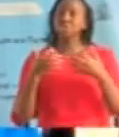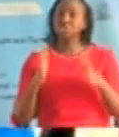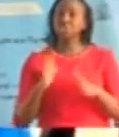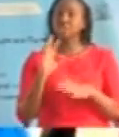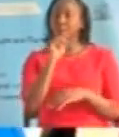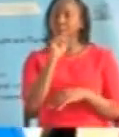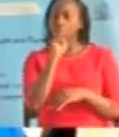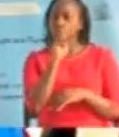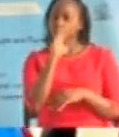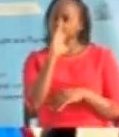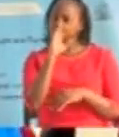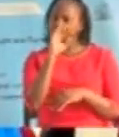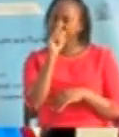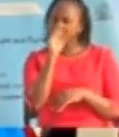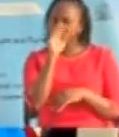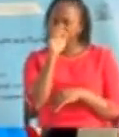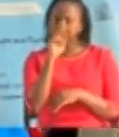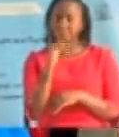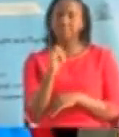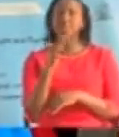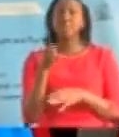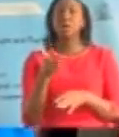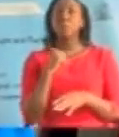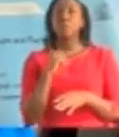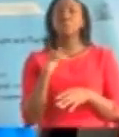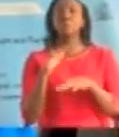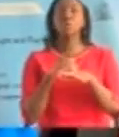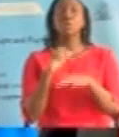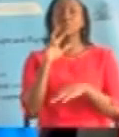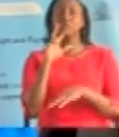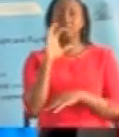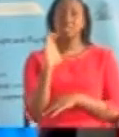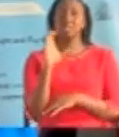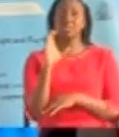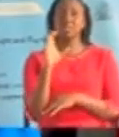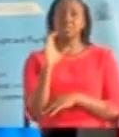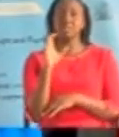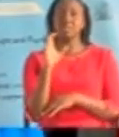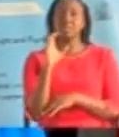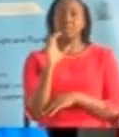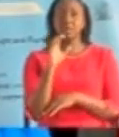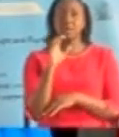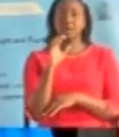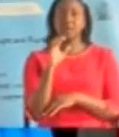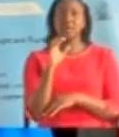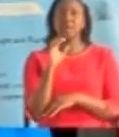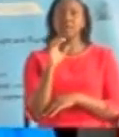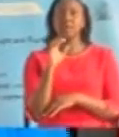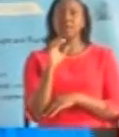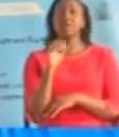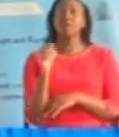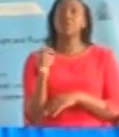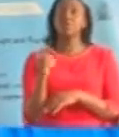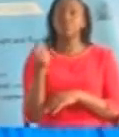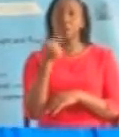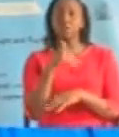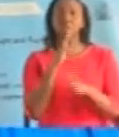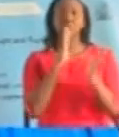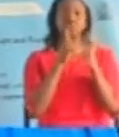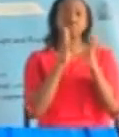May I now call upon the Vice Chancellor of the University of Nairobi, Professor Kiama, to address the congregation. Vice Chancellor, please.